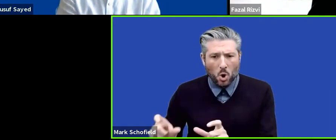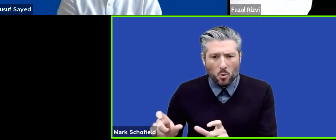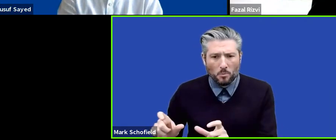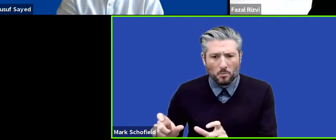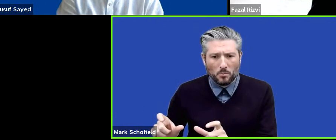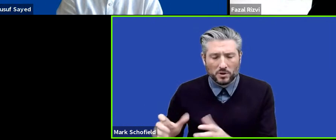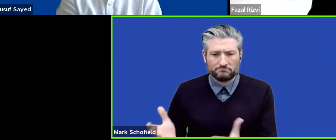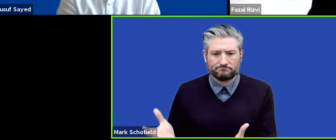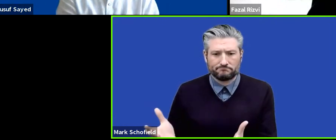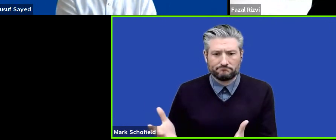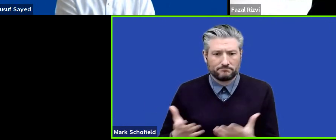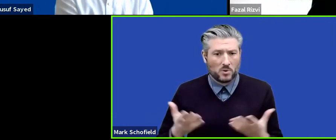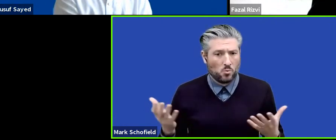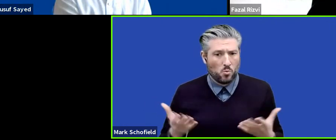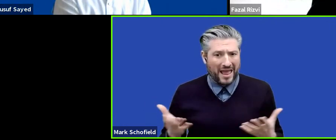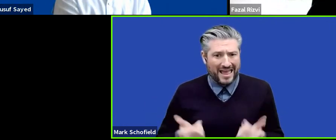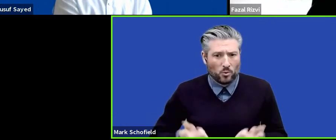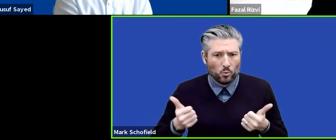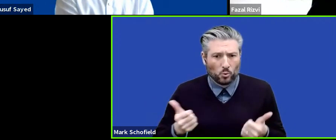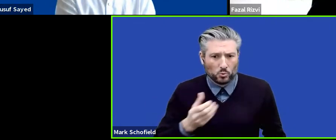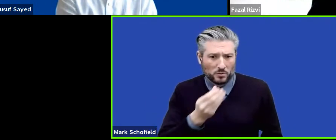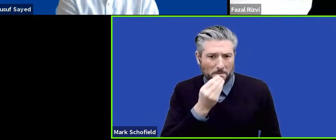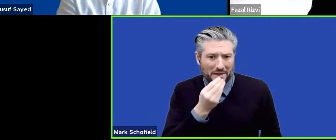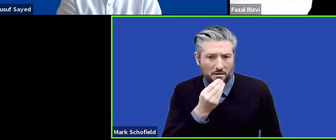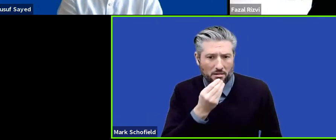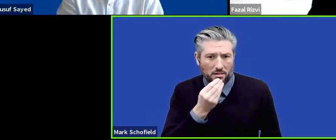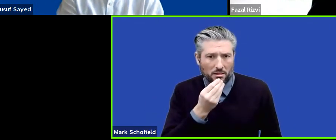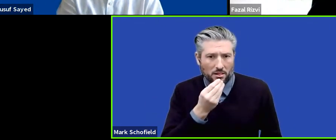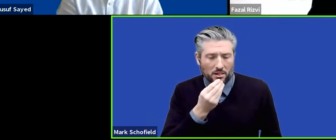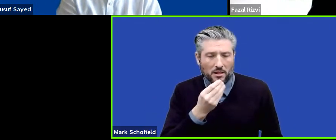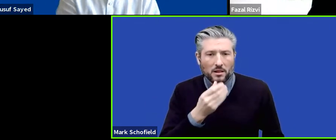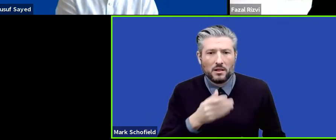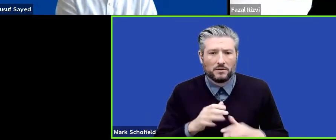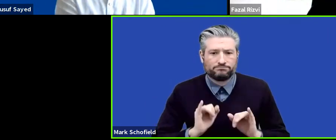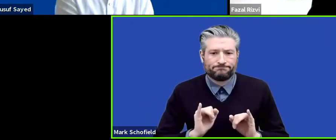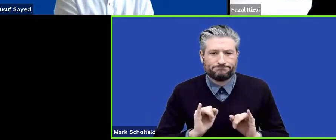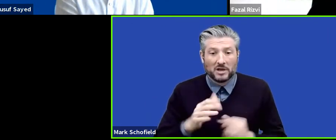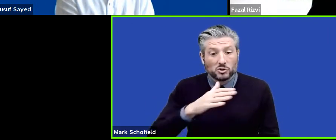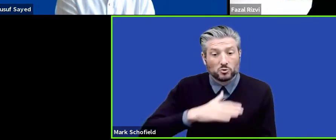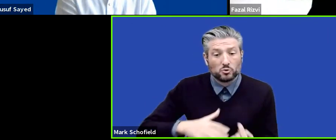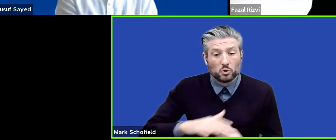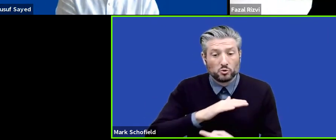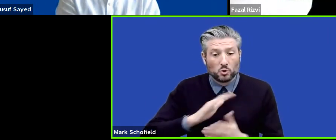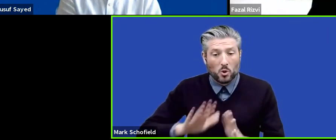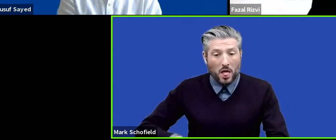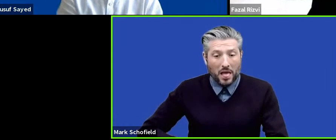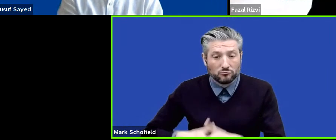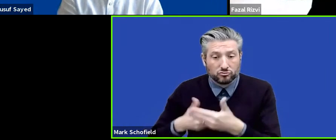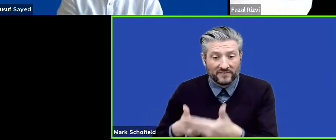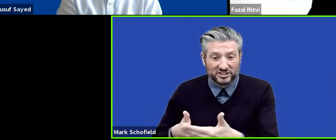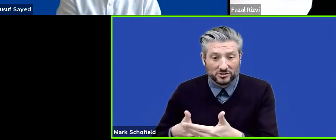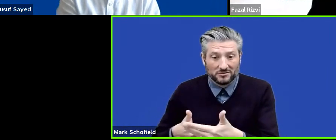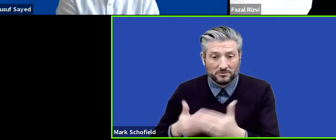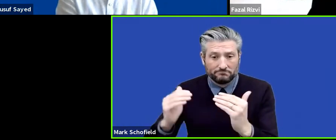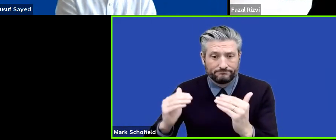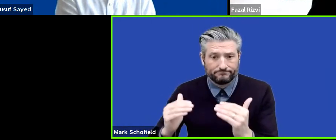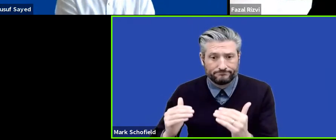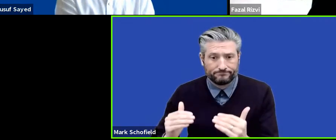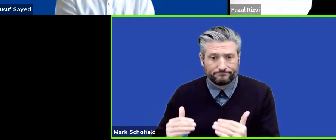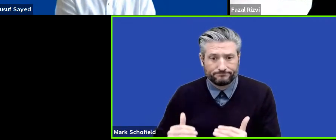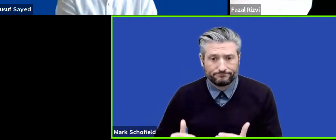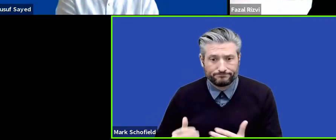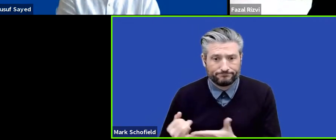are they denied that right to social sector provision, but as in the UK, it gets passed on to